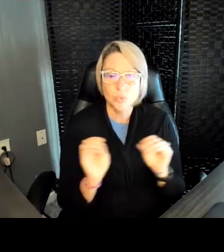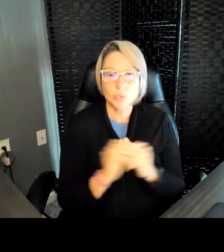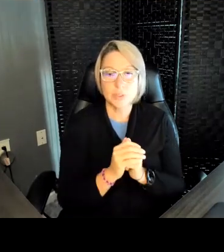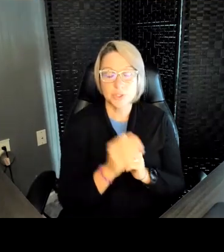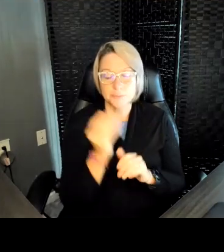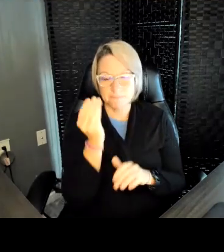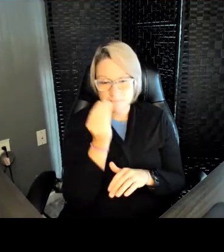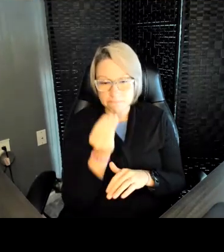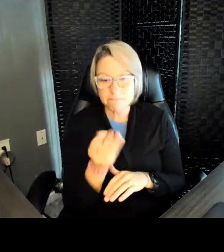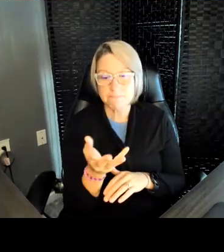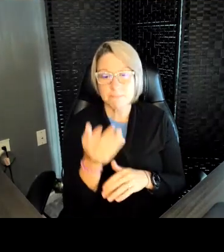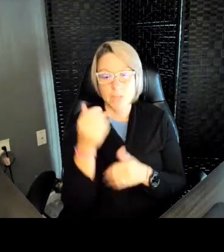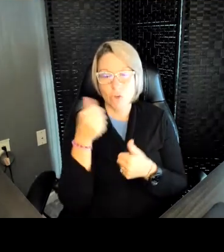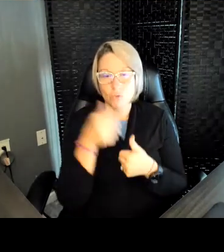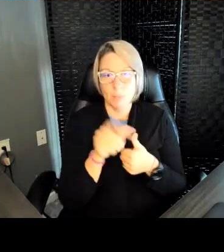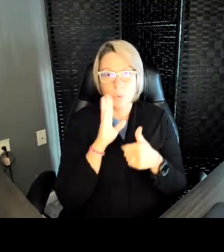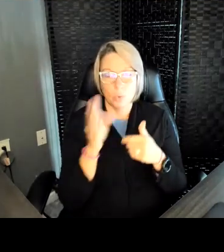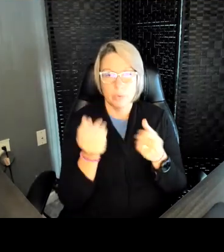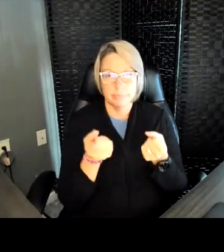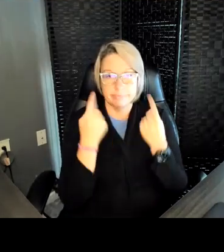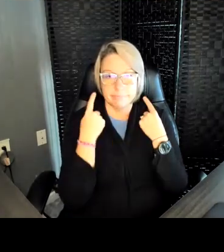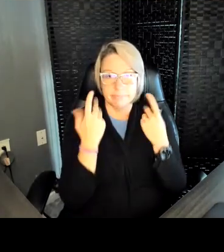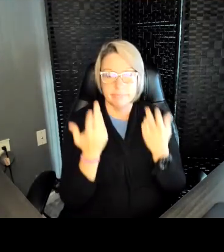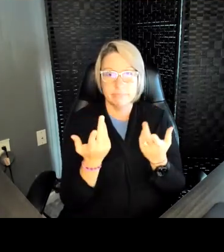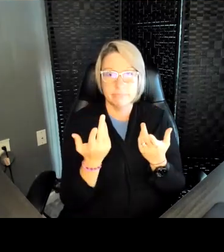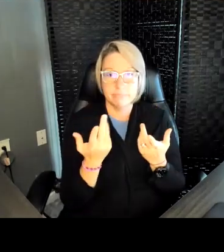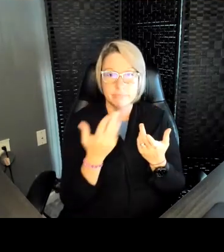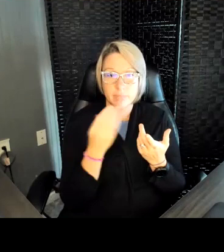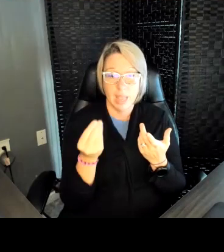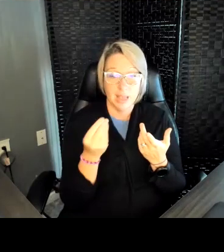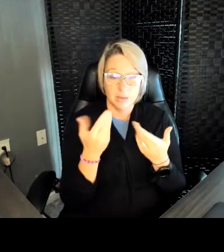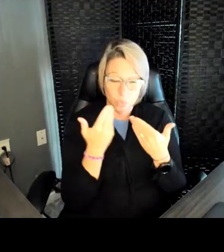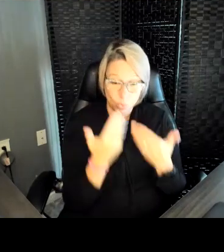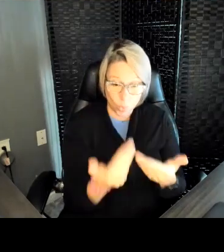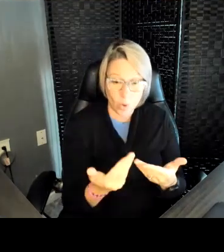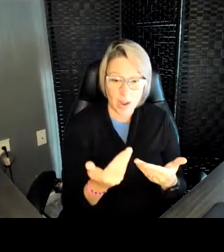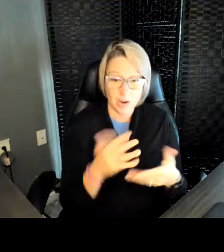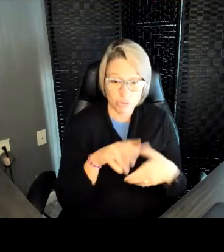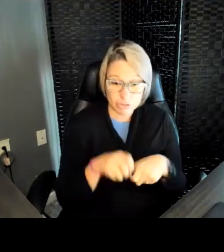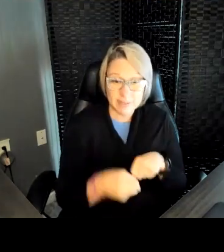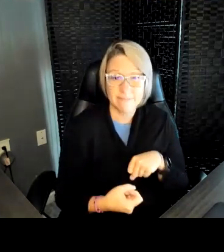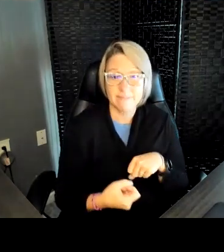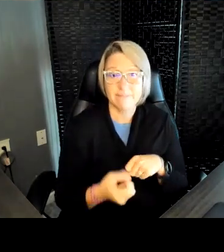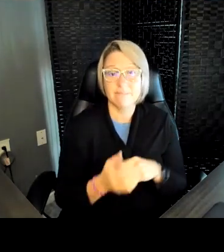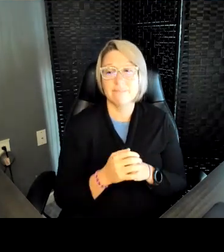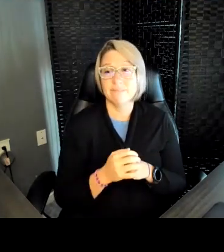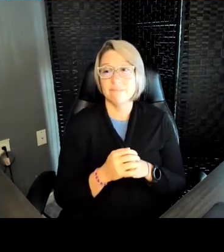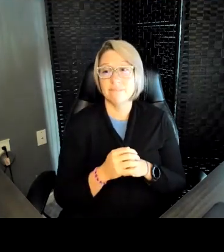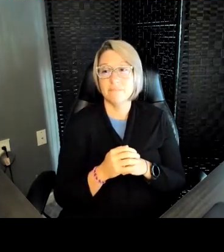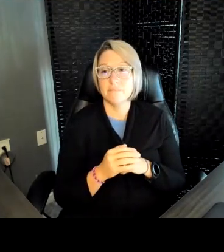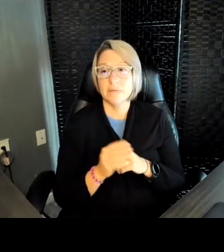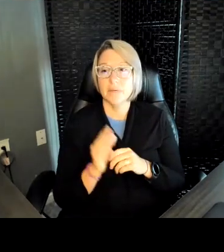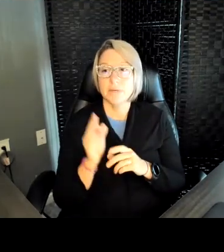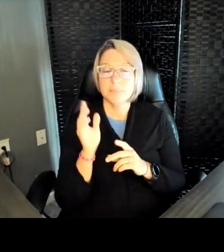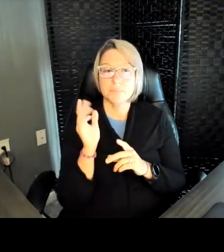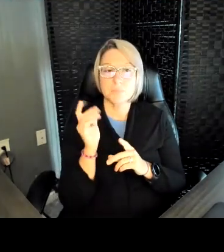you remember they're not going to hear much, and you let them grieve. Okay. Hang on. When I go